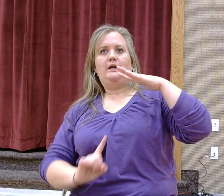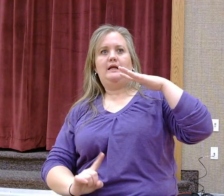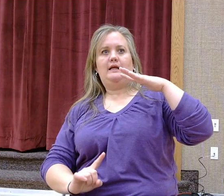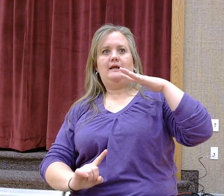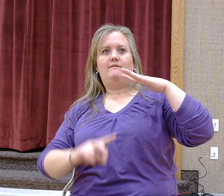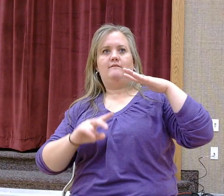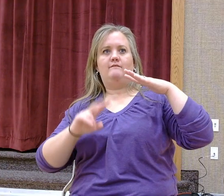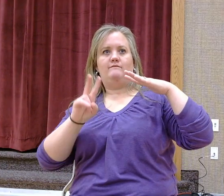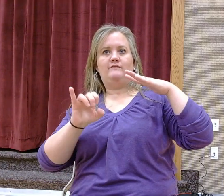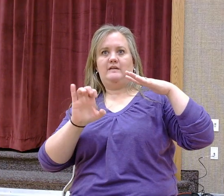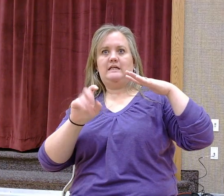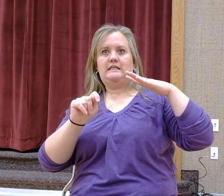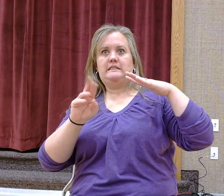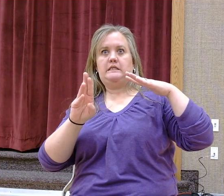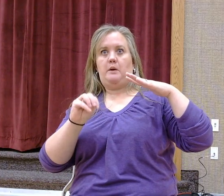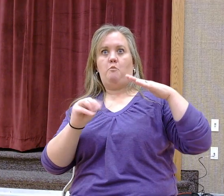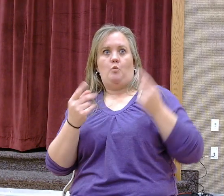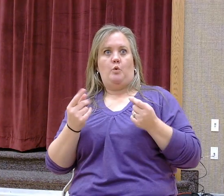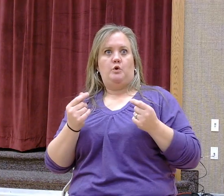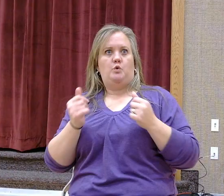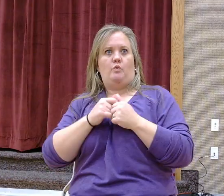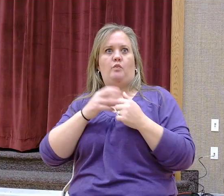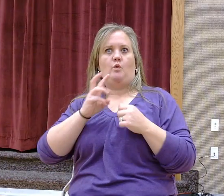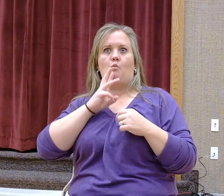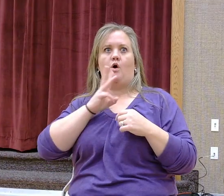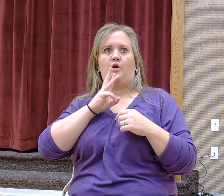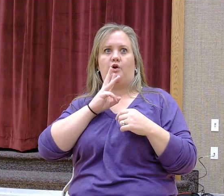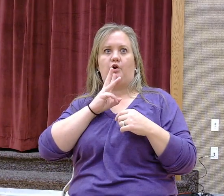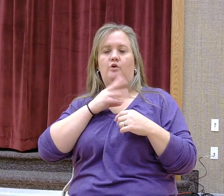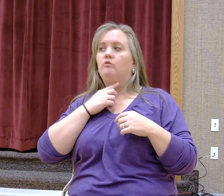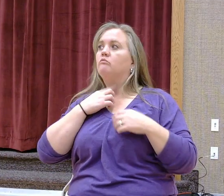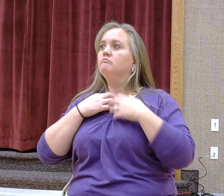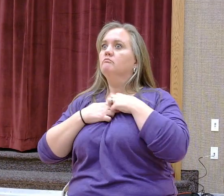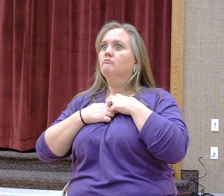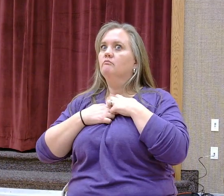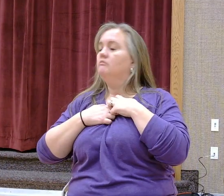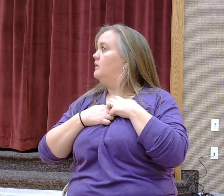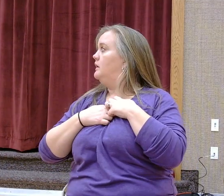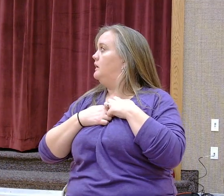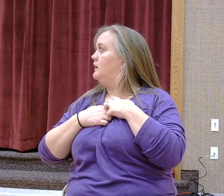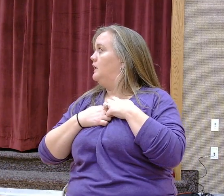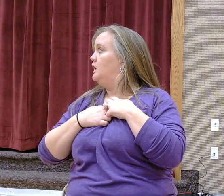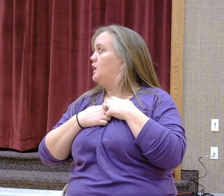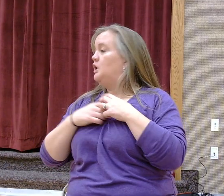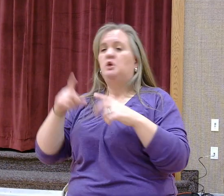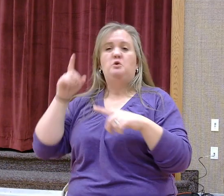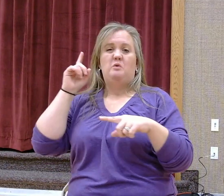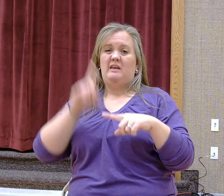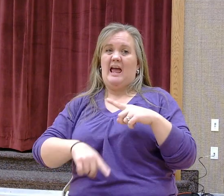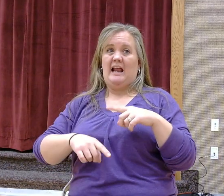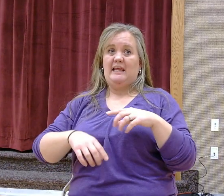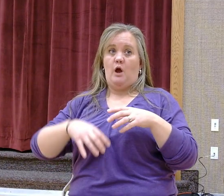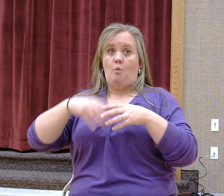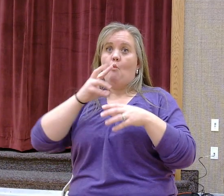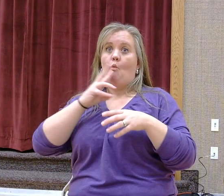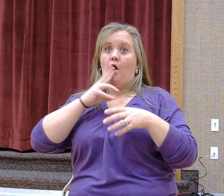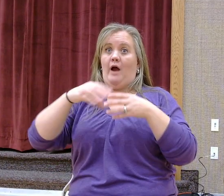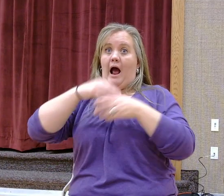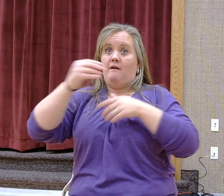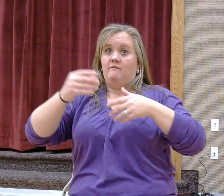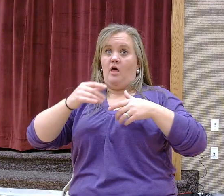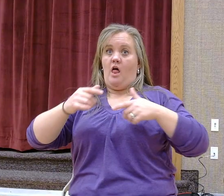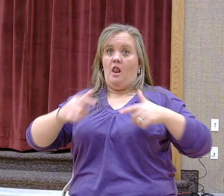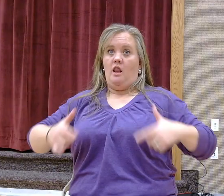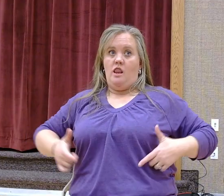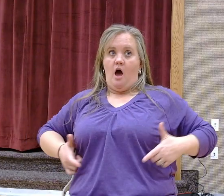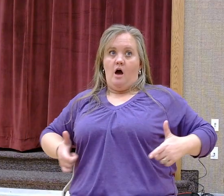help get the water? Same thing. It's just resuming CPR. Obviously, you're not going to be able to get water out of the lungs. We'll talk a little bit